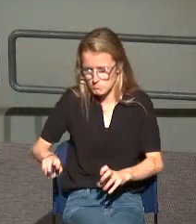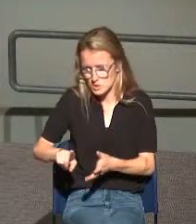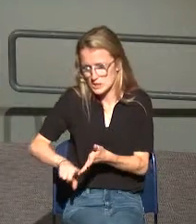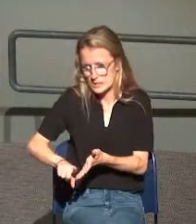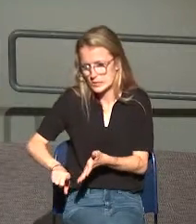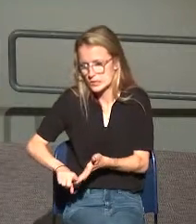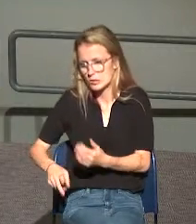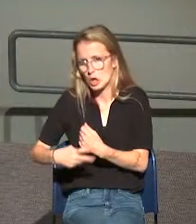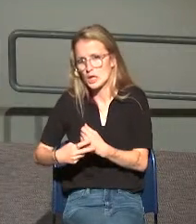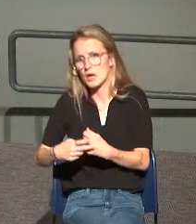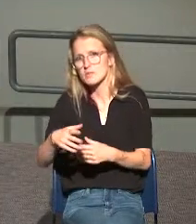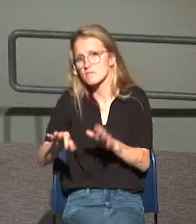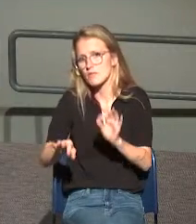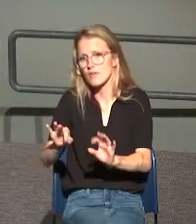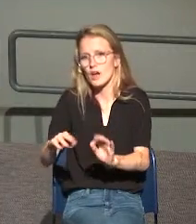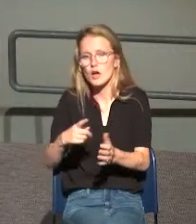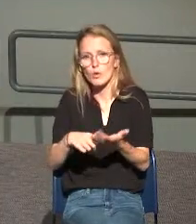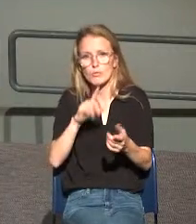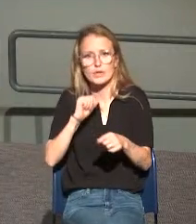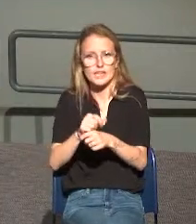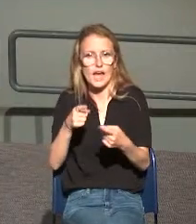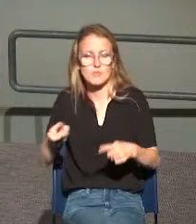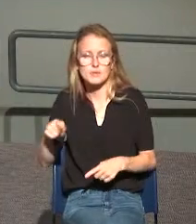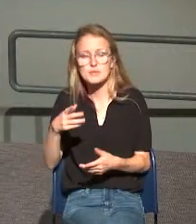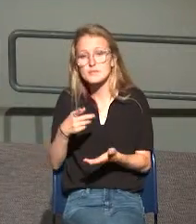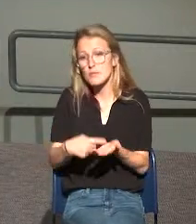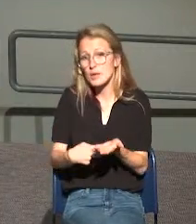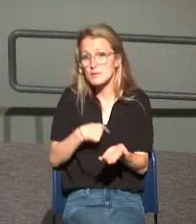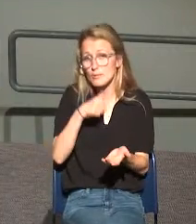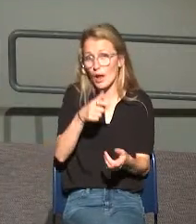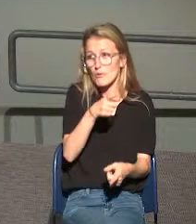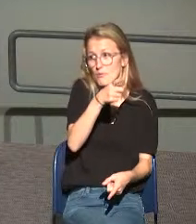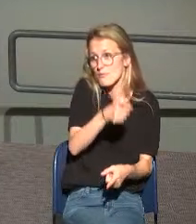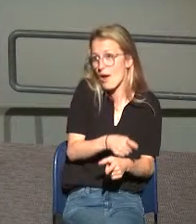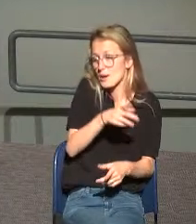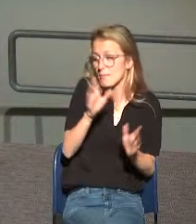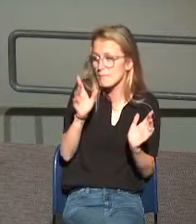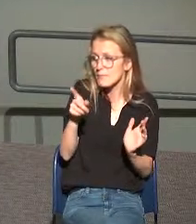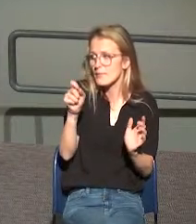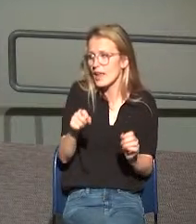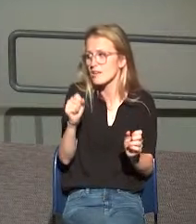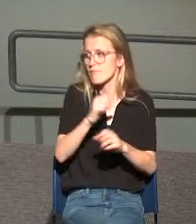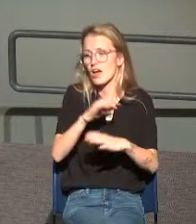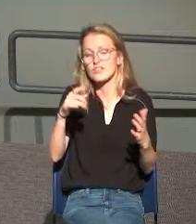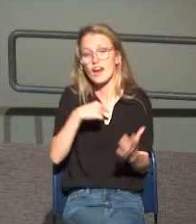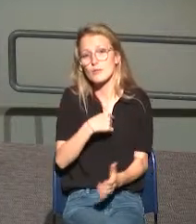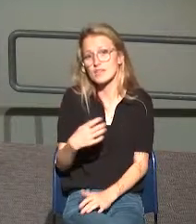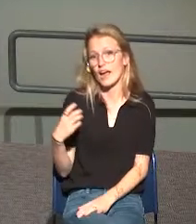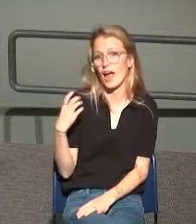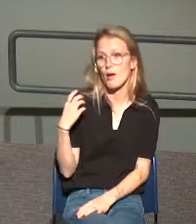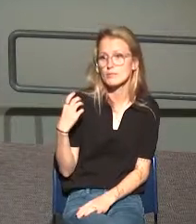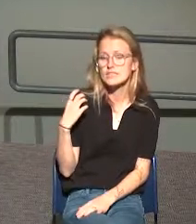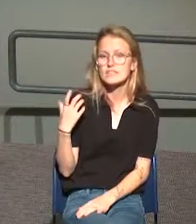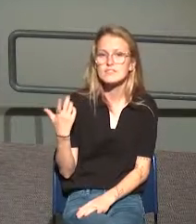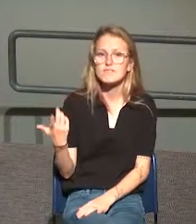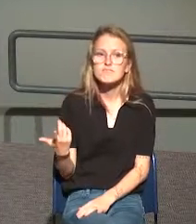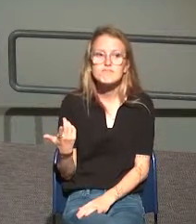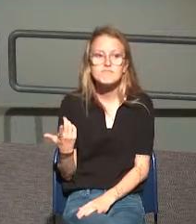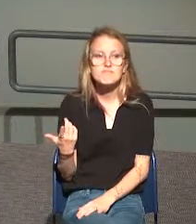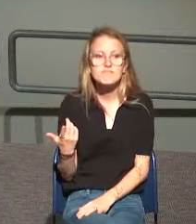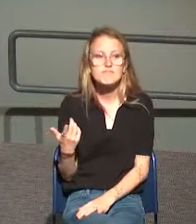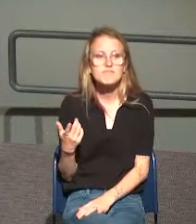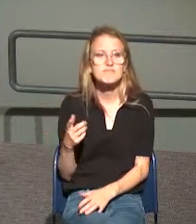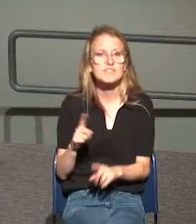out what really happened. In some cases, I wasn't quite right, as you might imagine. I was a captain, and as opposed to, being up